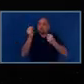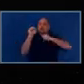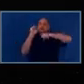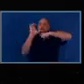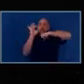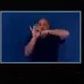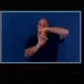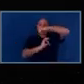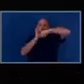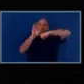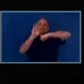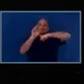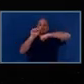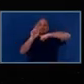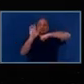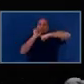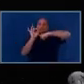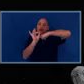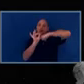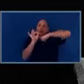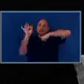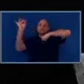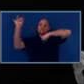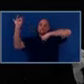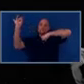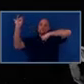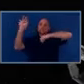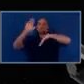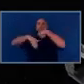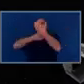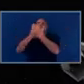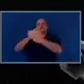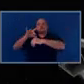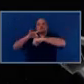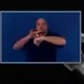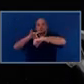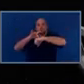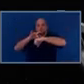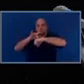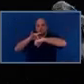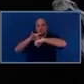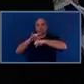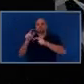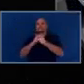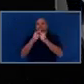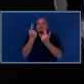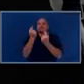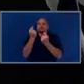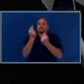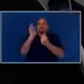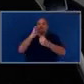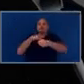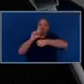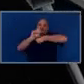Bennu, and then heads to Earth. The sample return capsule is jettisoned from the